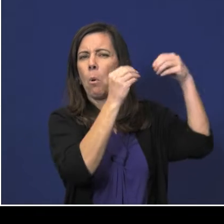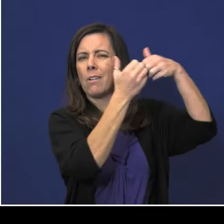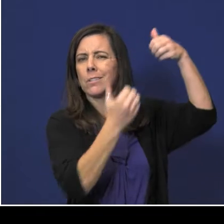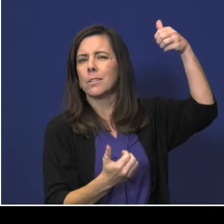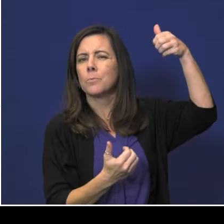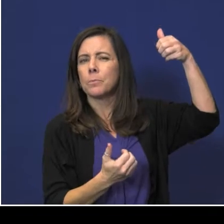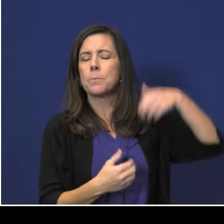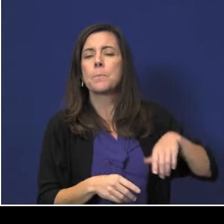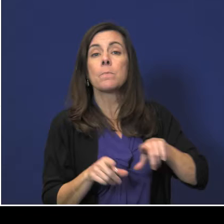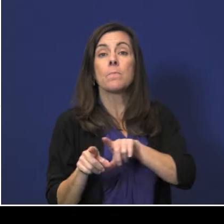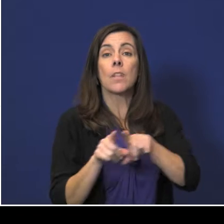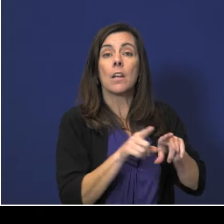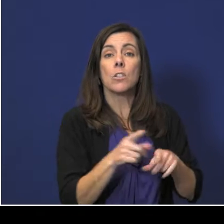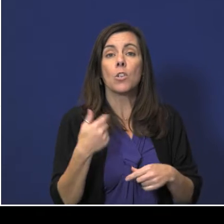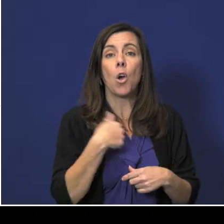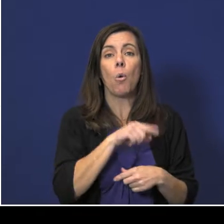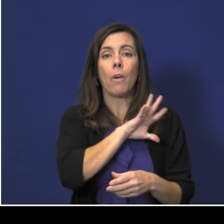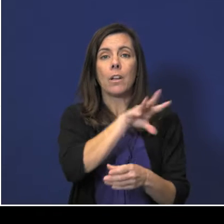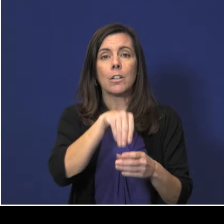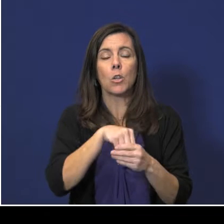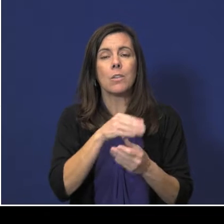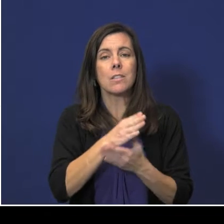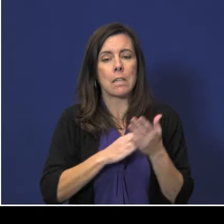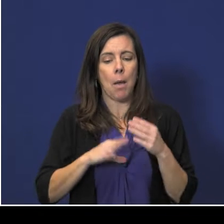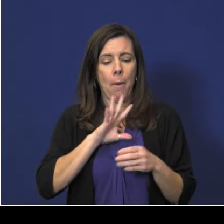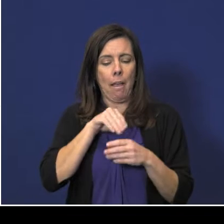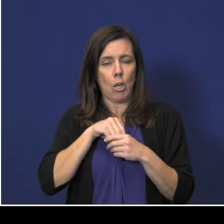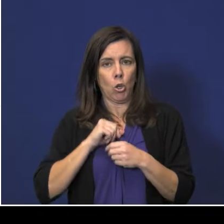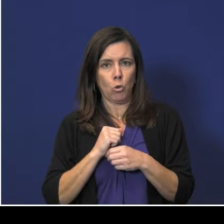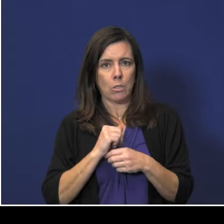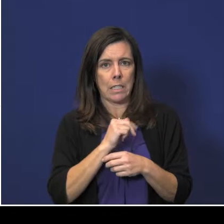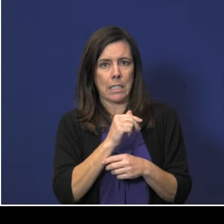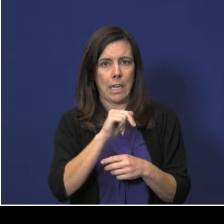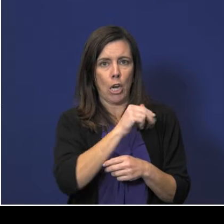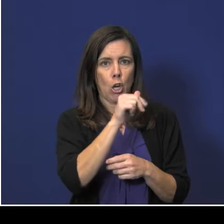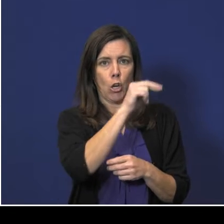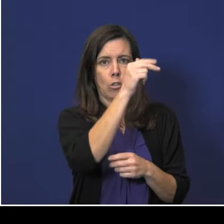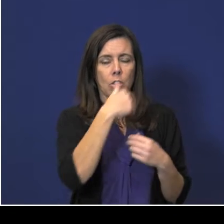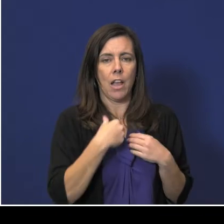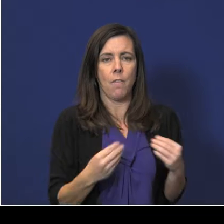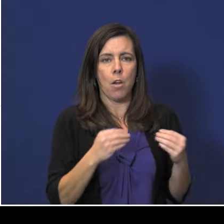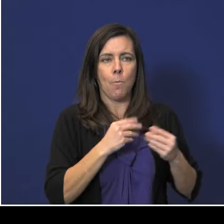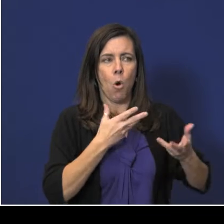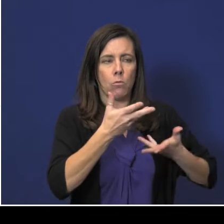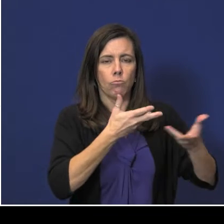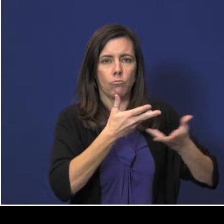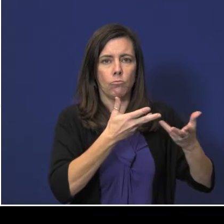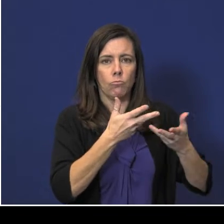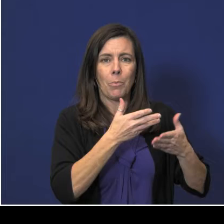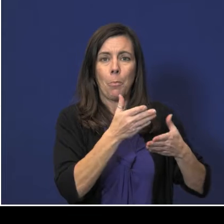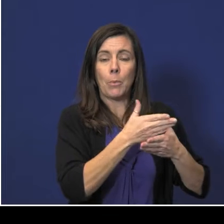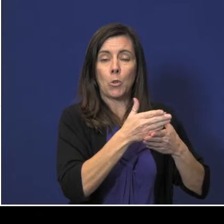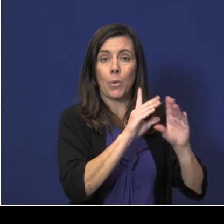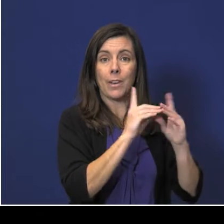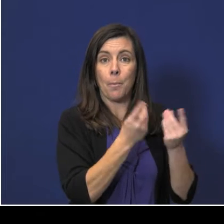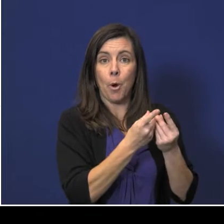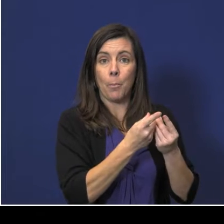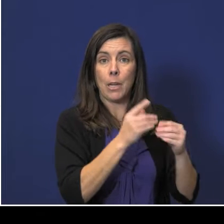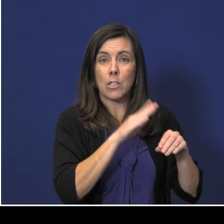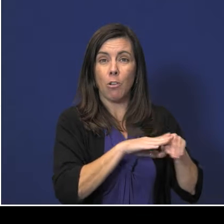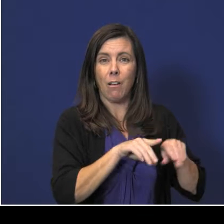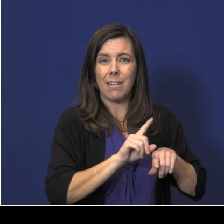allowed us to include some internal stairs so that there could be more collaboration between departments and